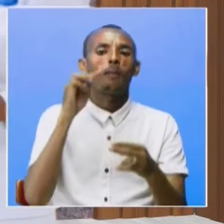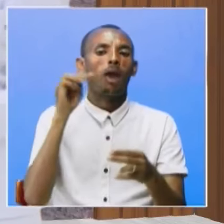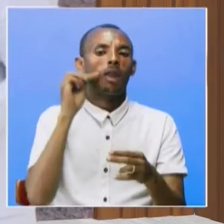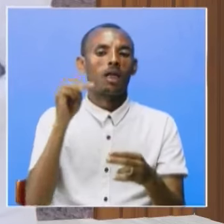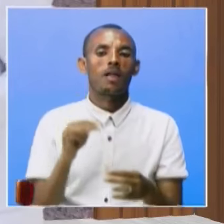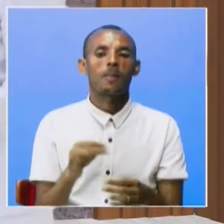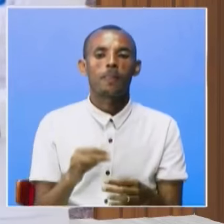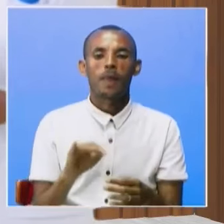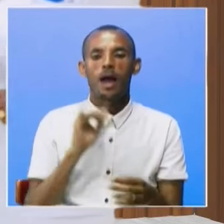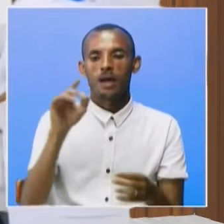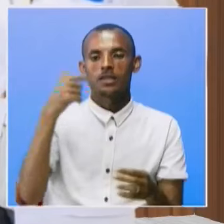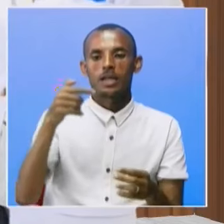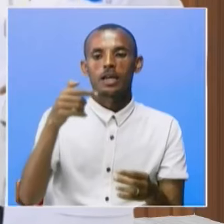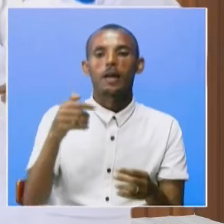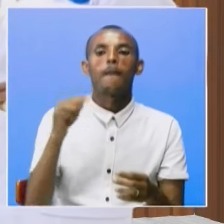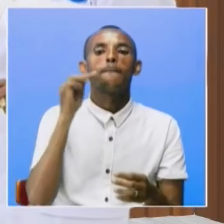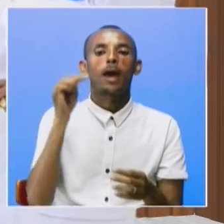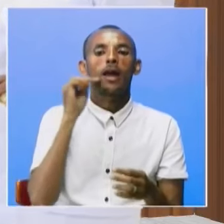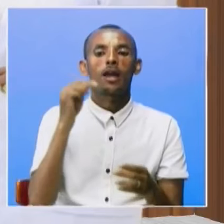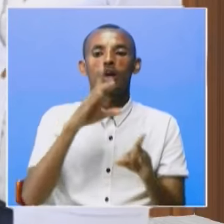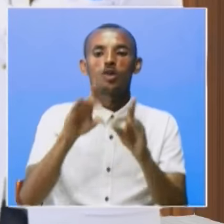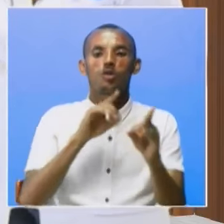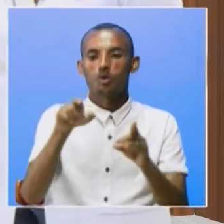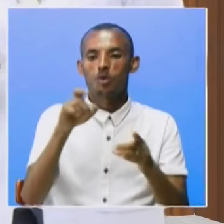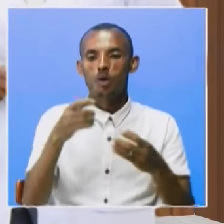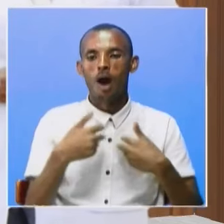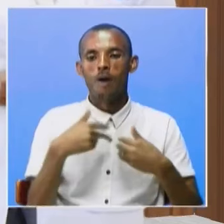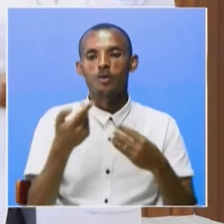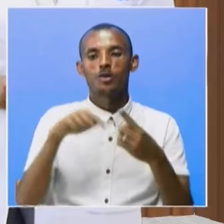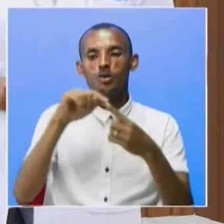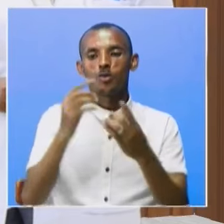said to her, Mary, do you have to cook every day?